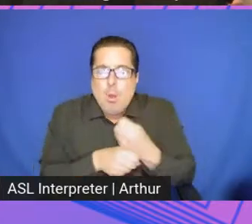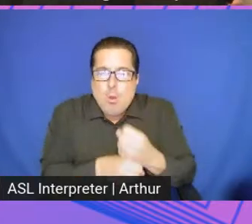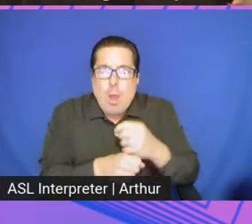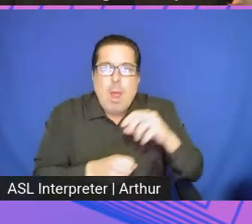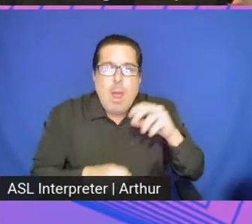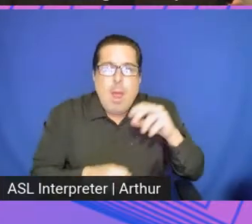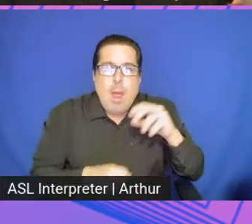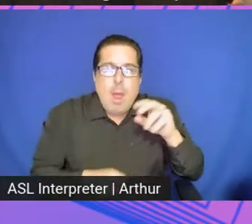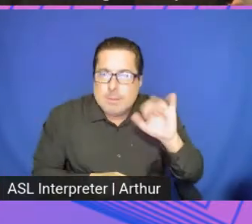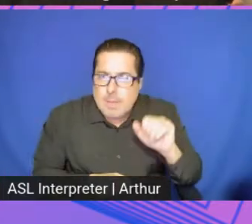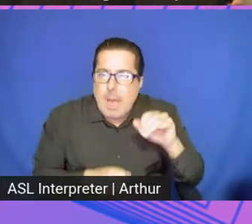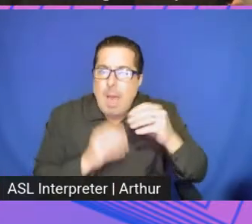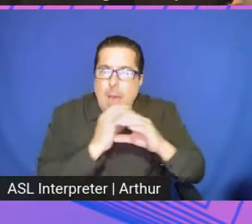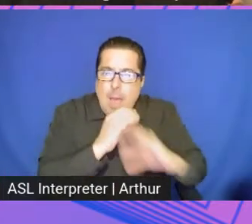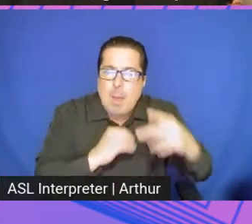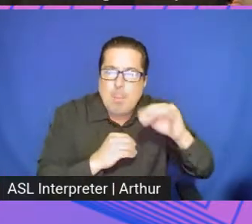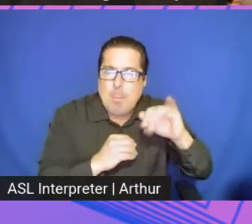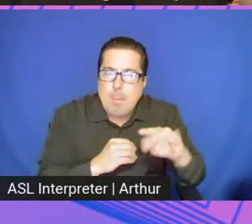the metrics,